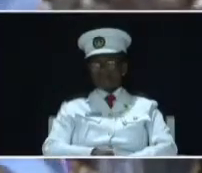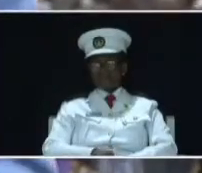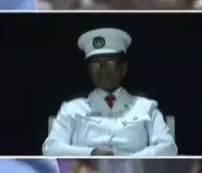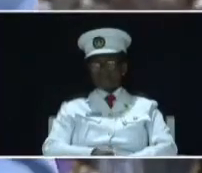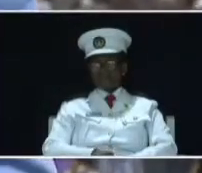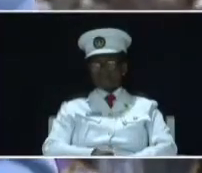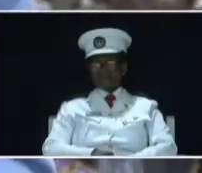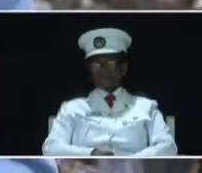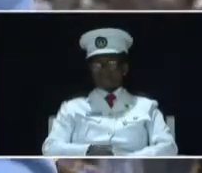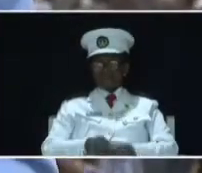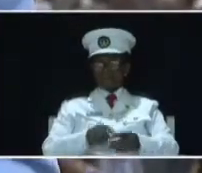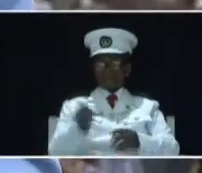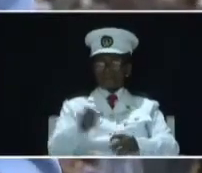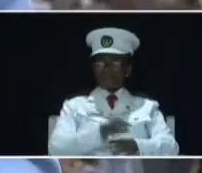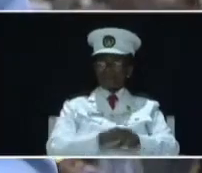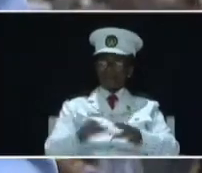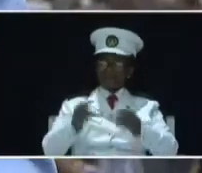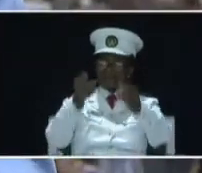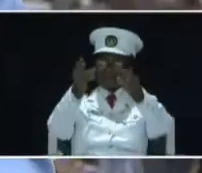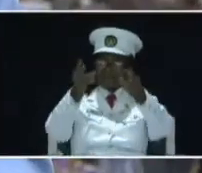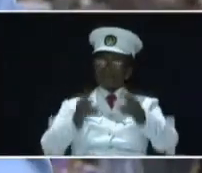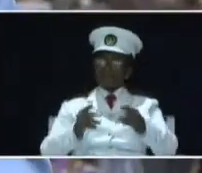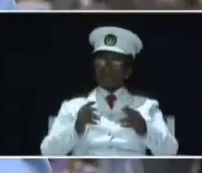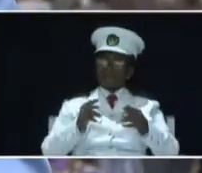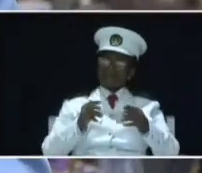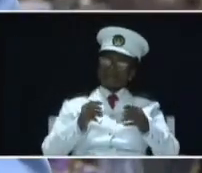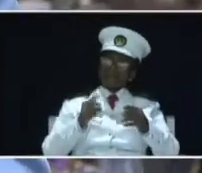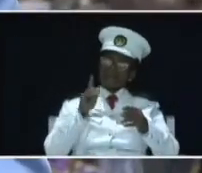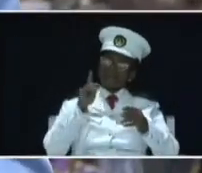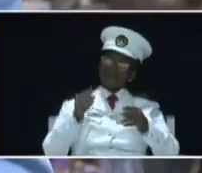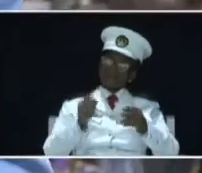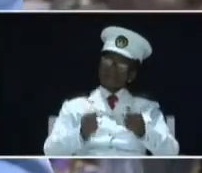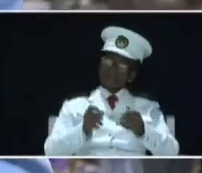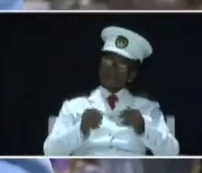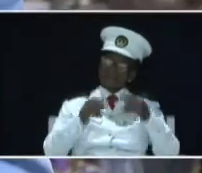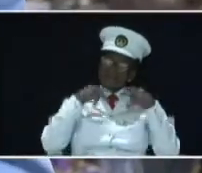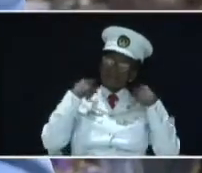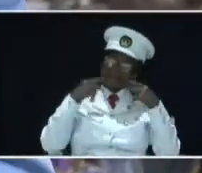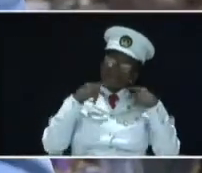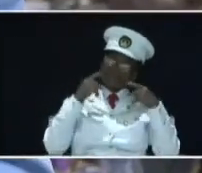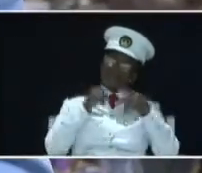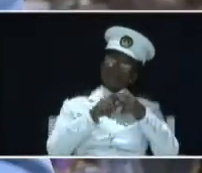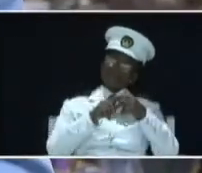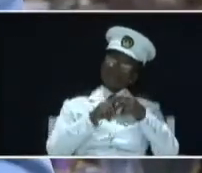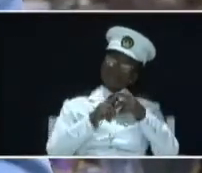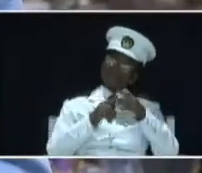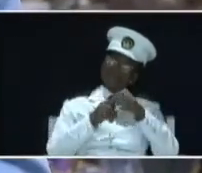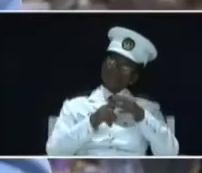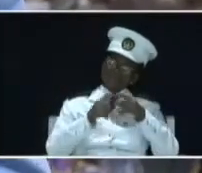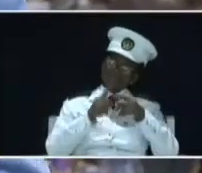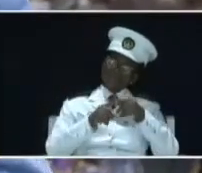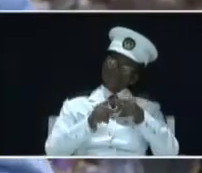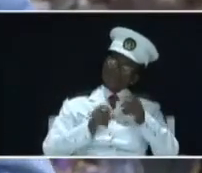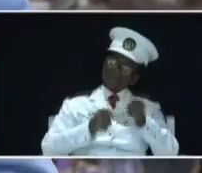it's because you don't want one little pastor to begin to control you and say you are a